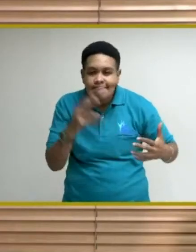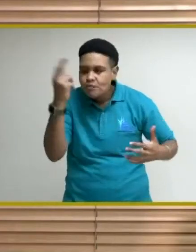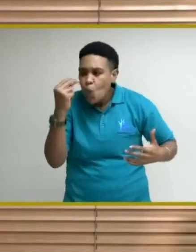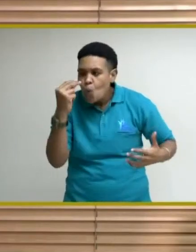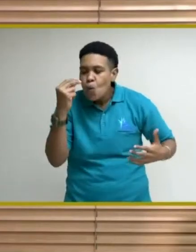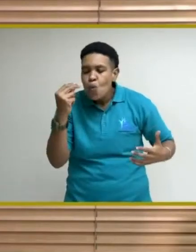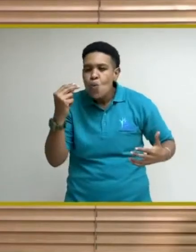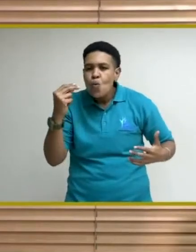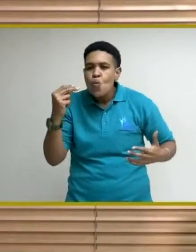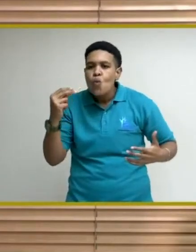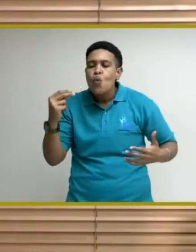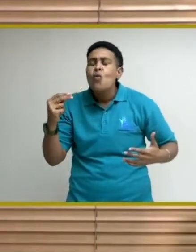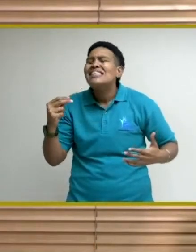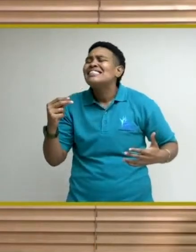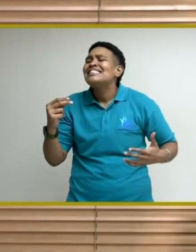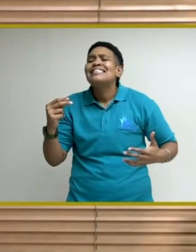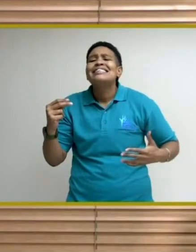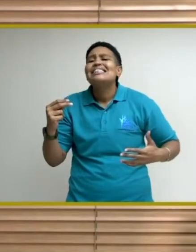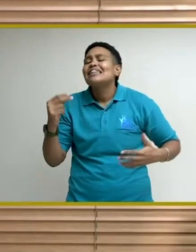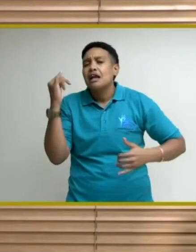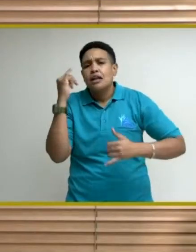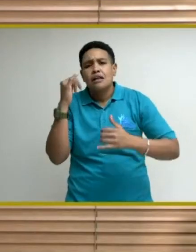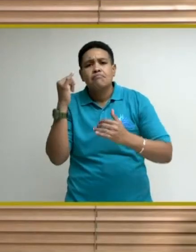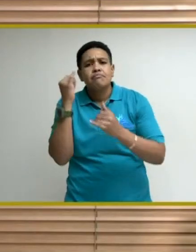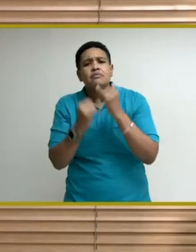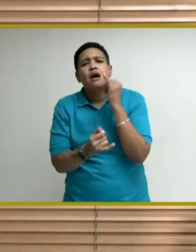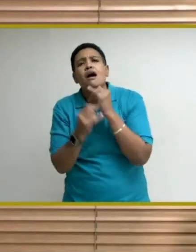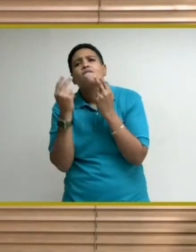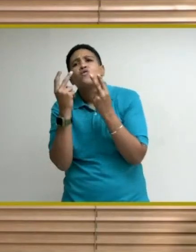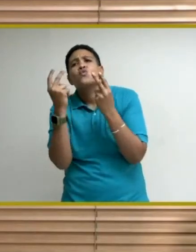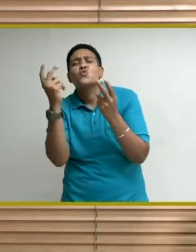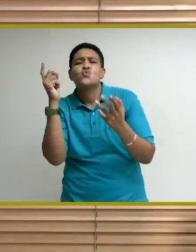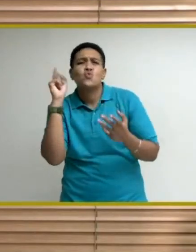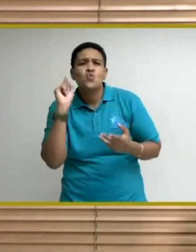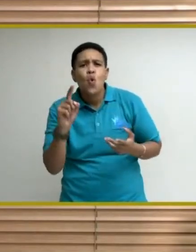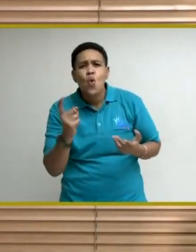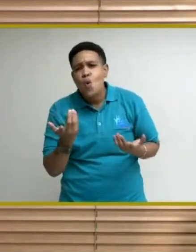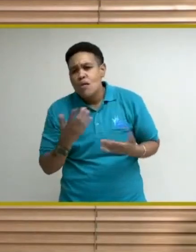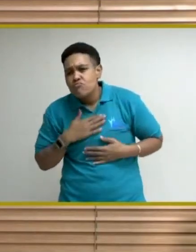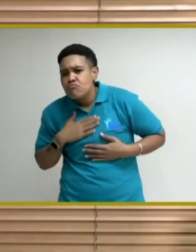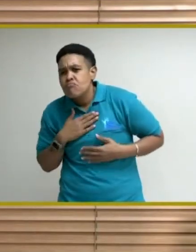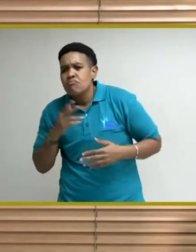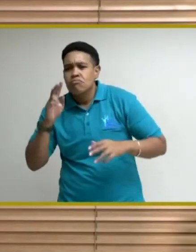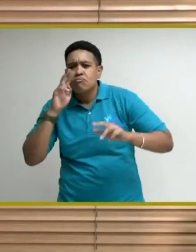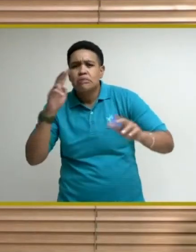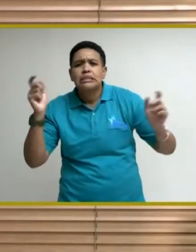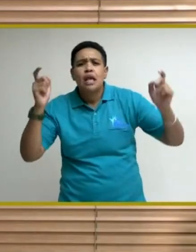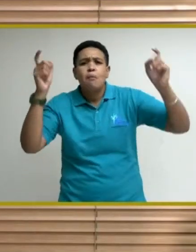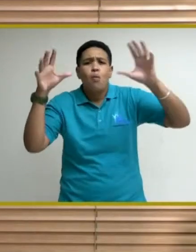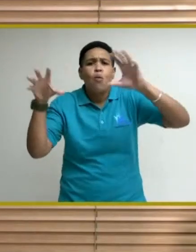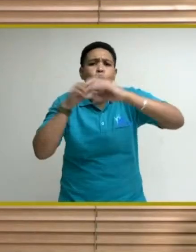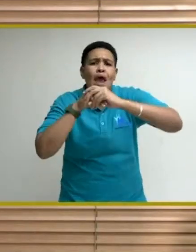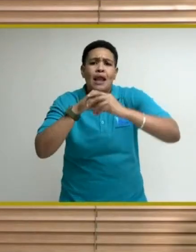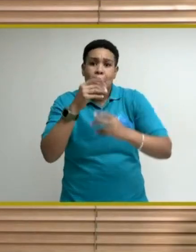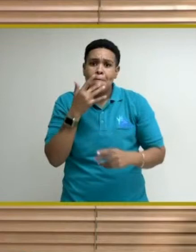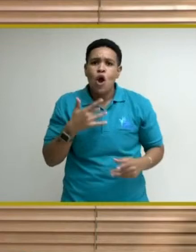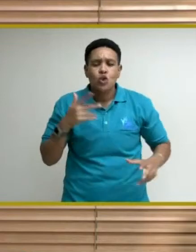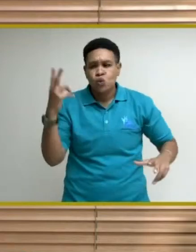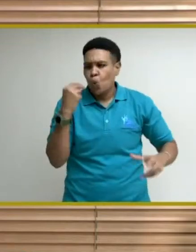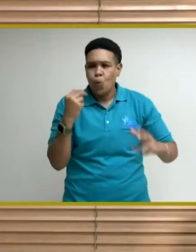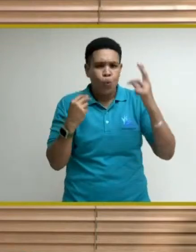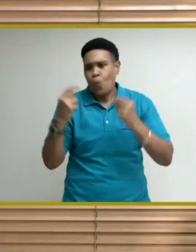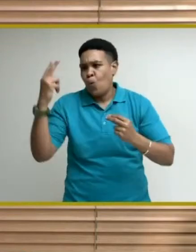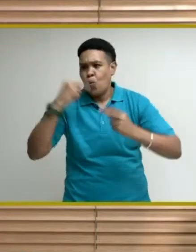the last rites of a funeral or, you know, the celebration of a wedding or a birthday. So